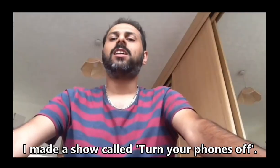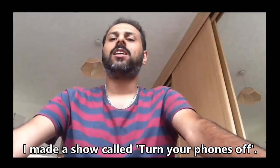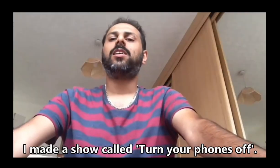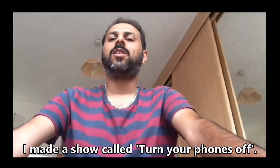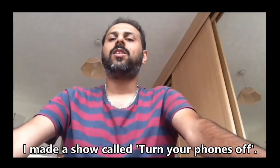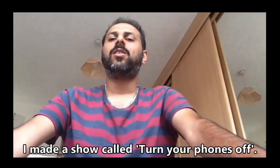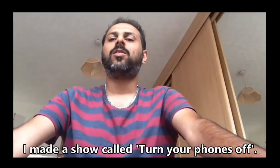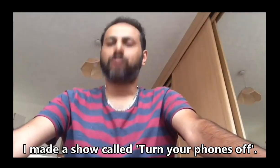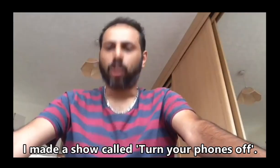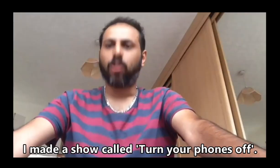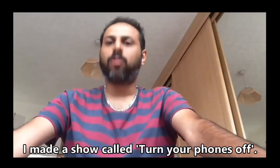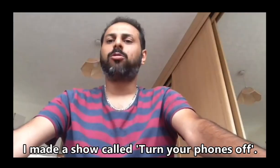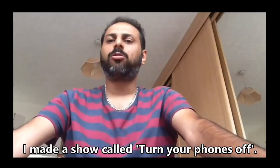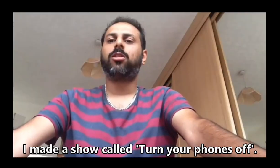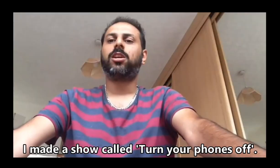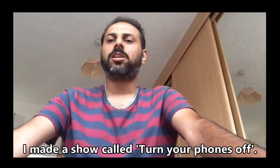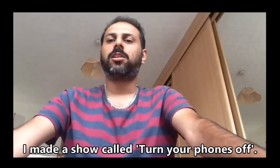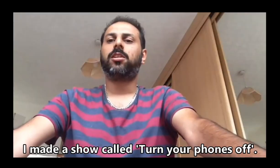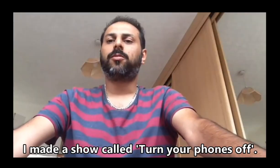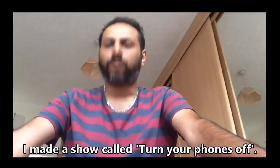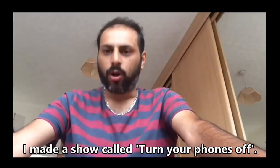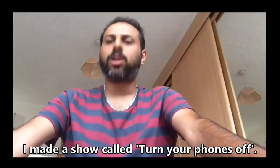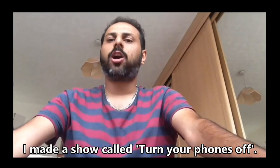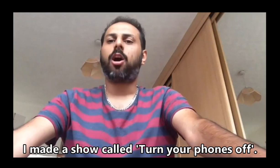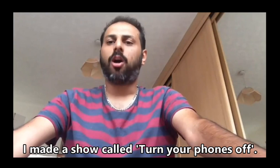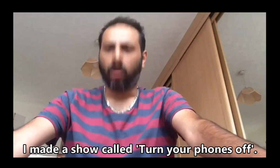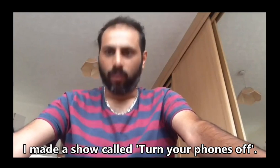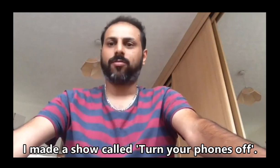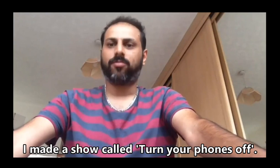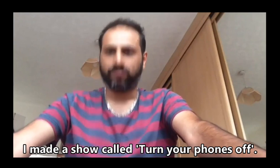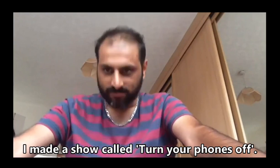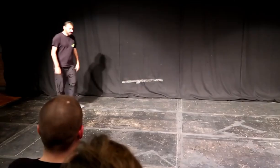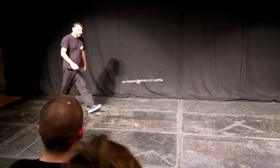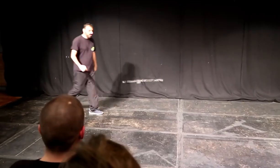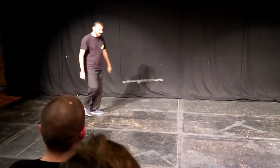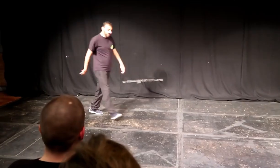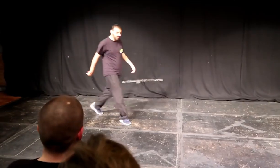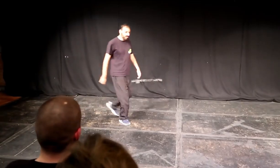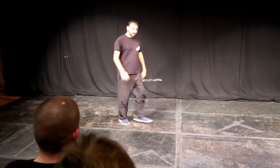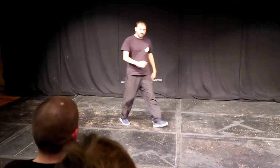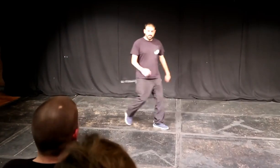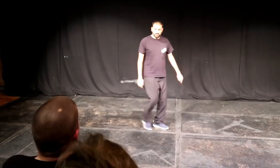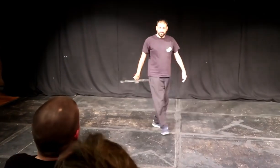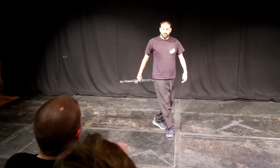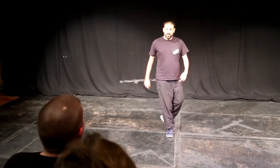I show fun off.